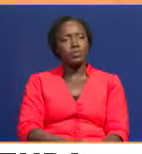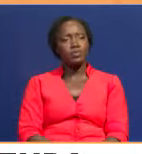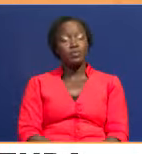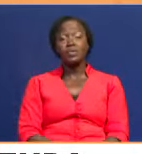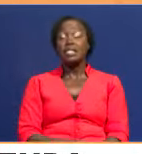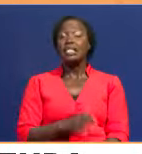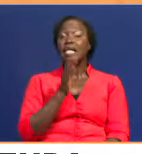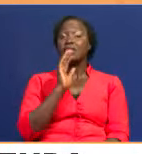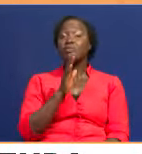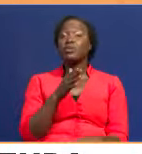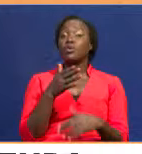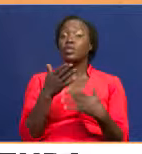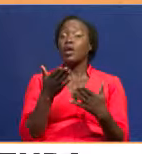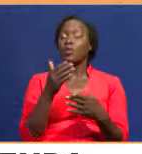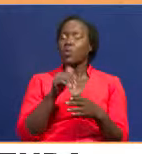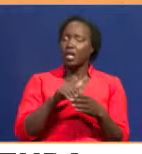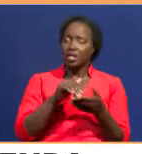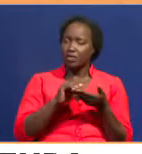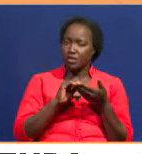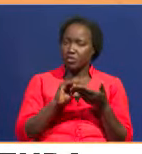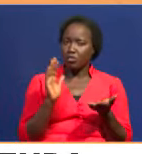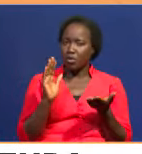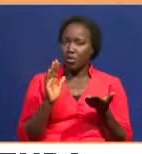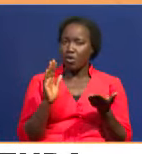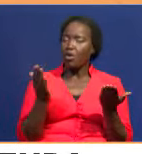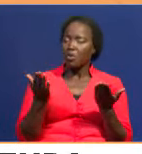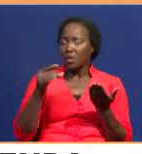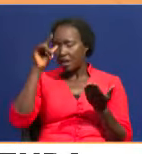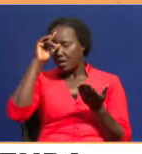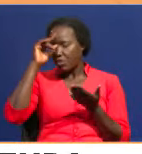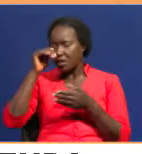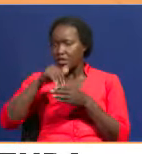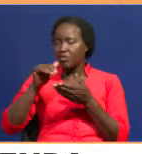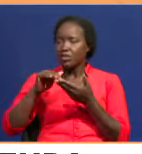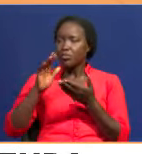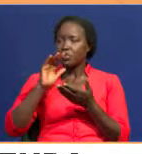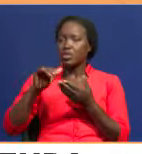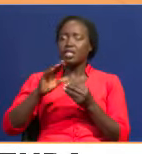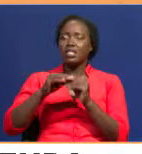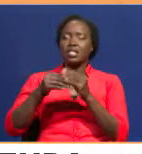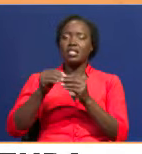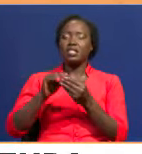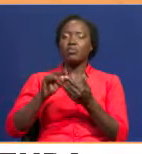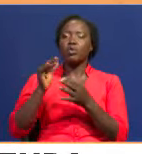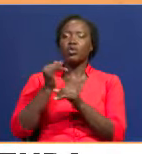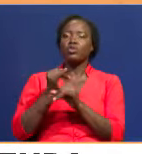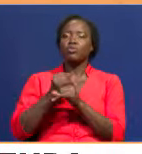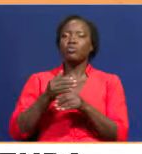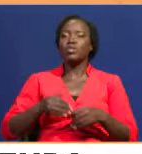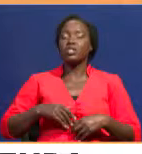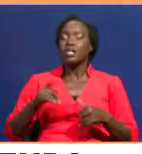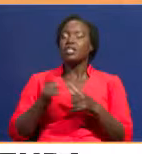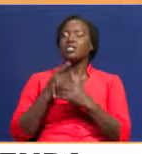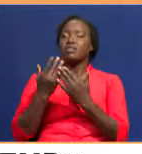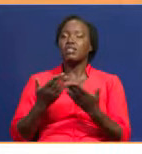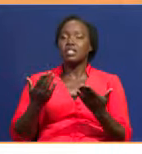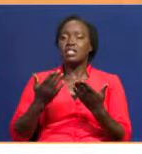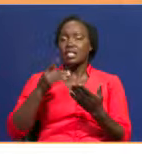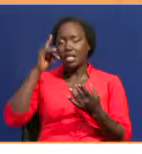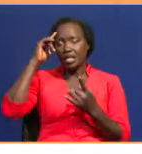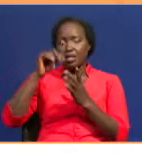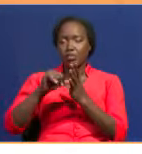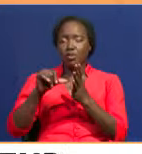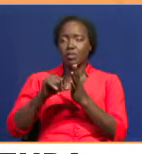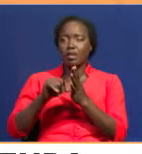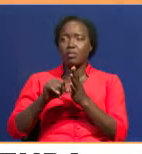we speak on how we can invest more, or that is the government can invest more so that it can create more jobs for the youths, we first need to address a key problem that